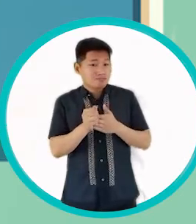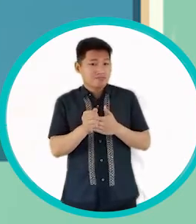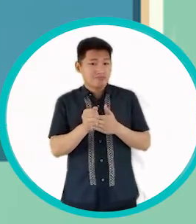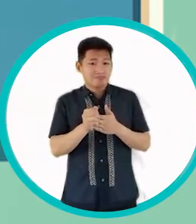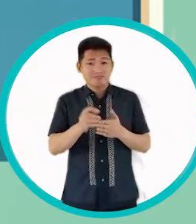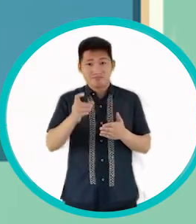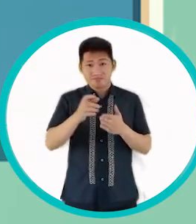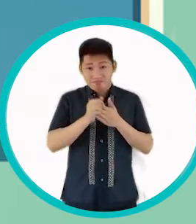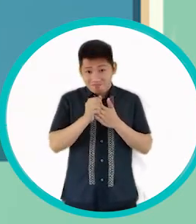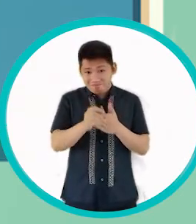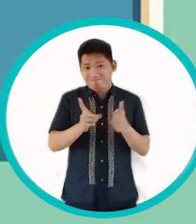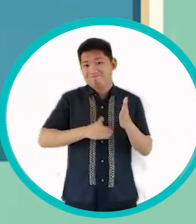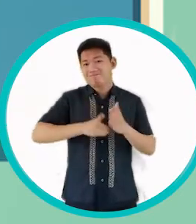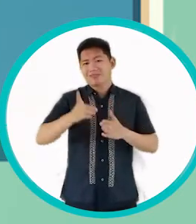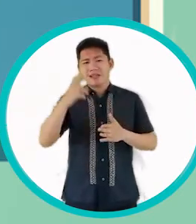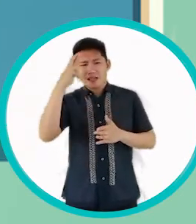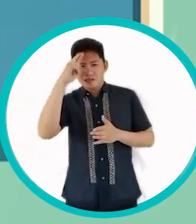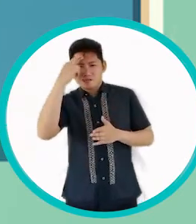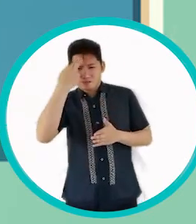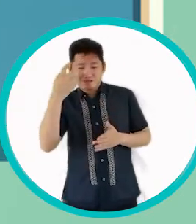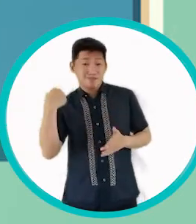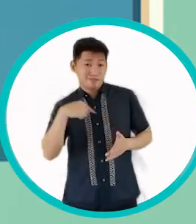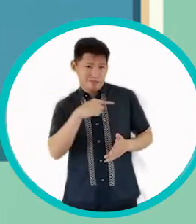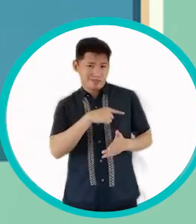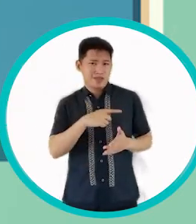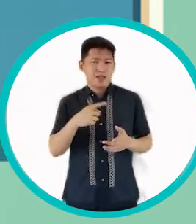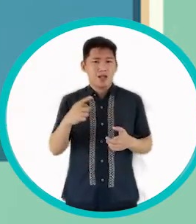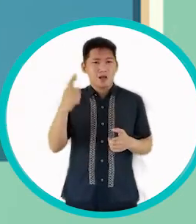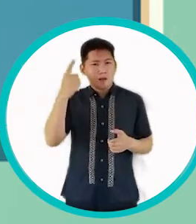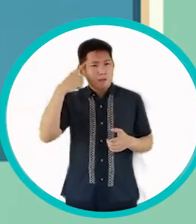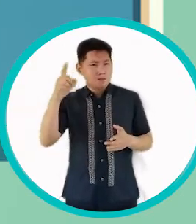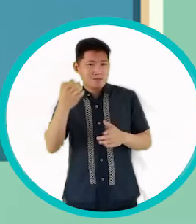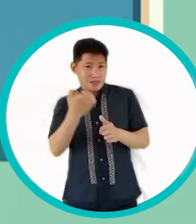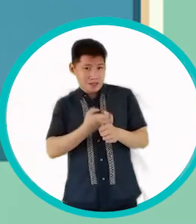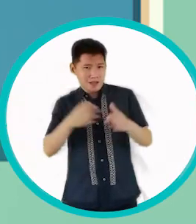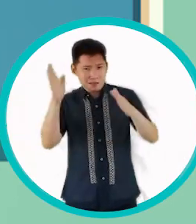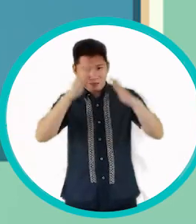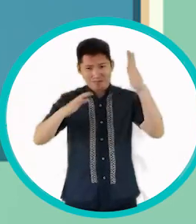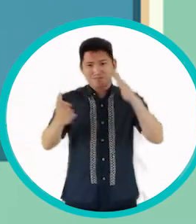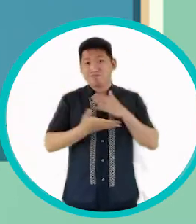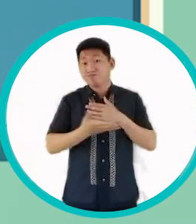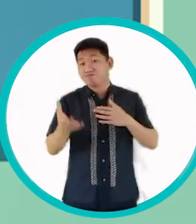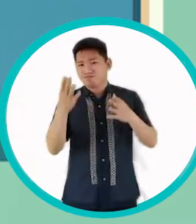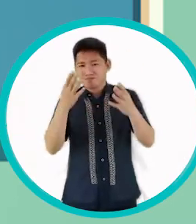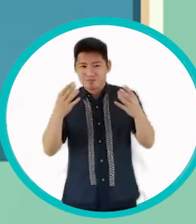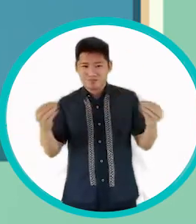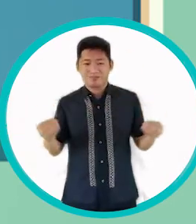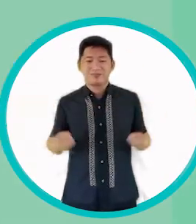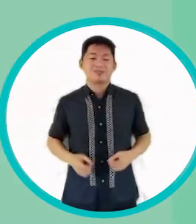of development reminds us that for every problem, there is a solution.